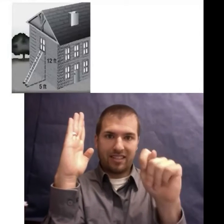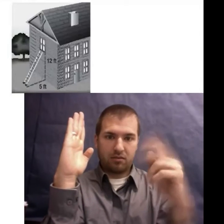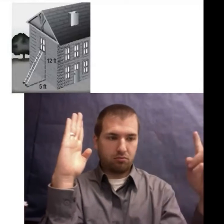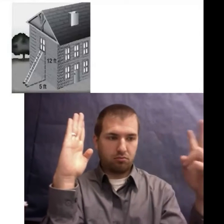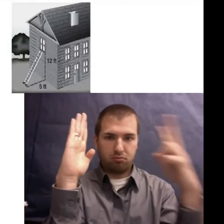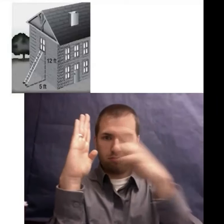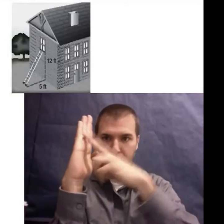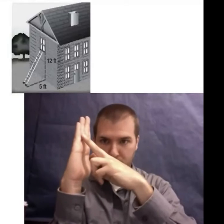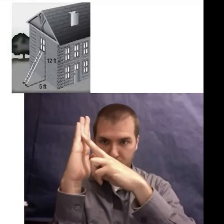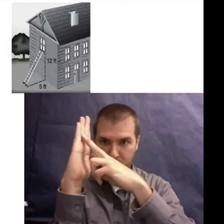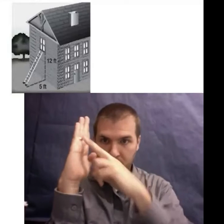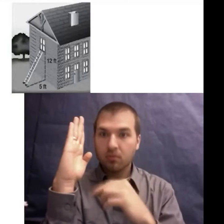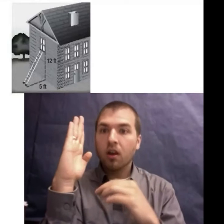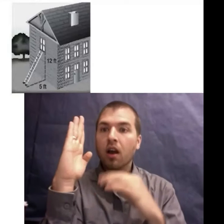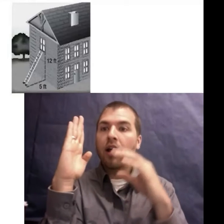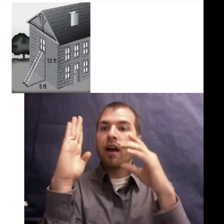needs